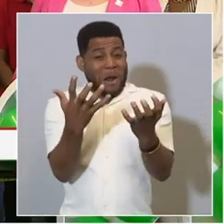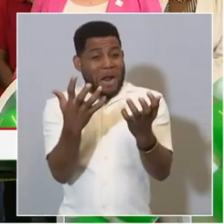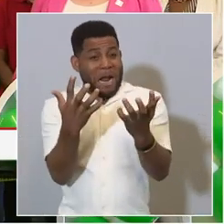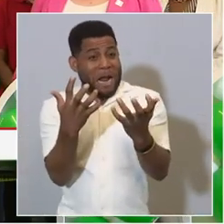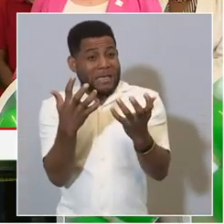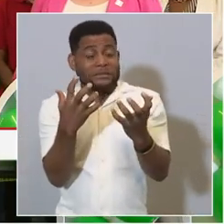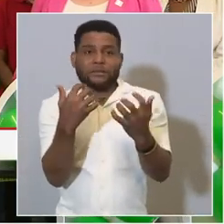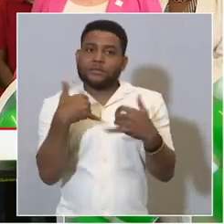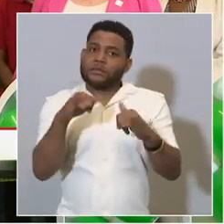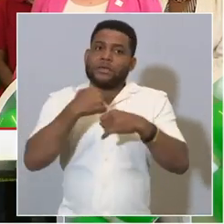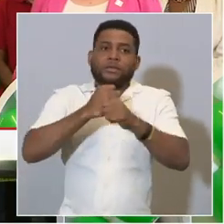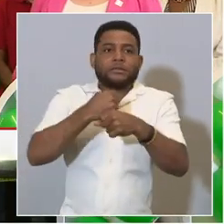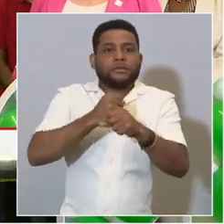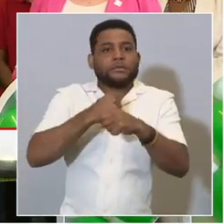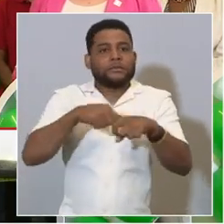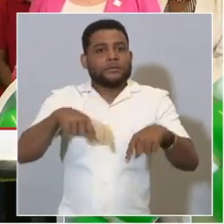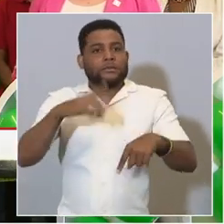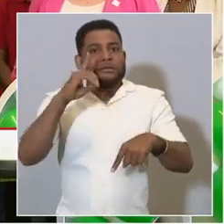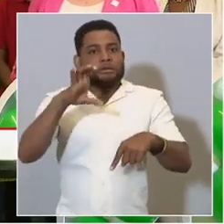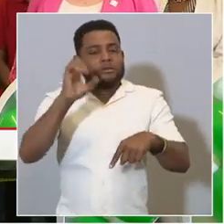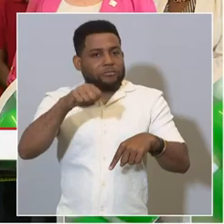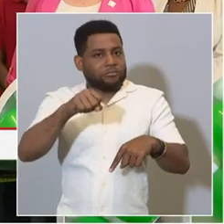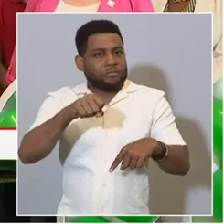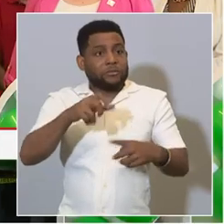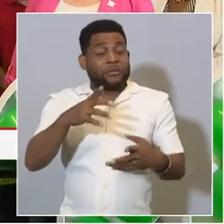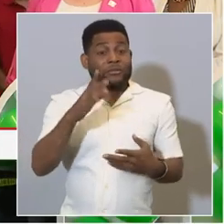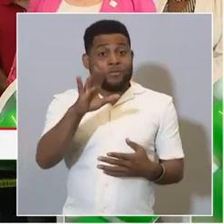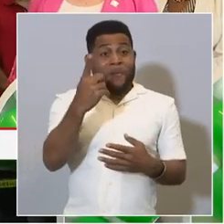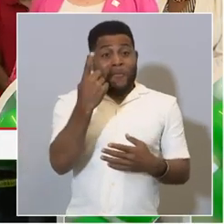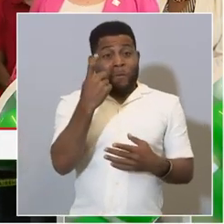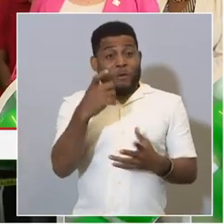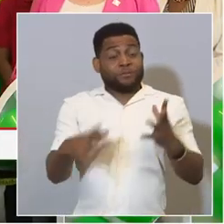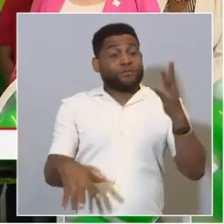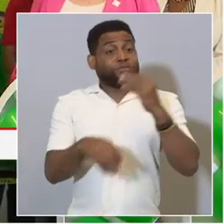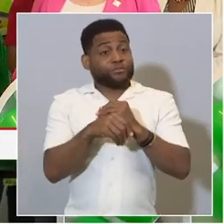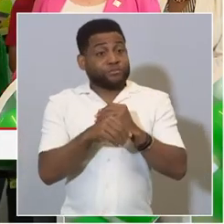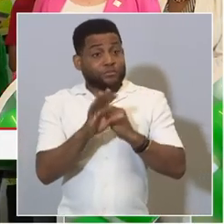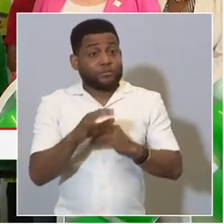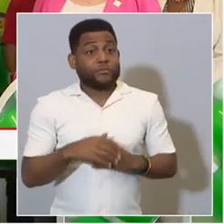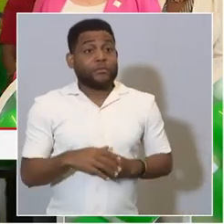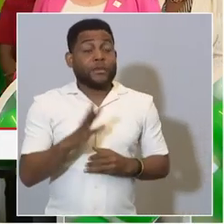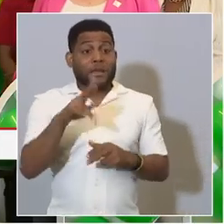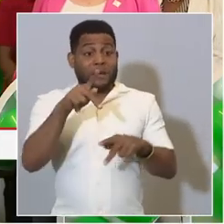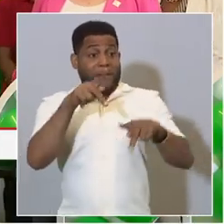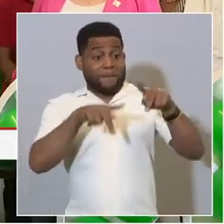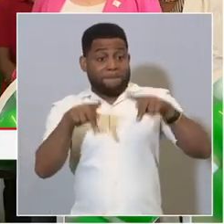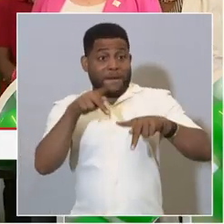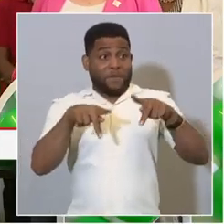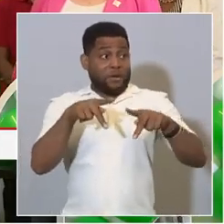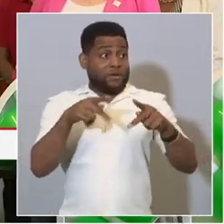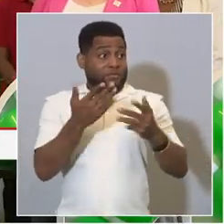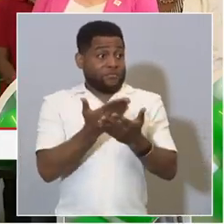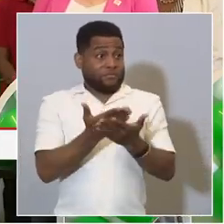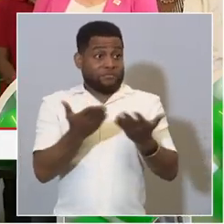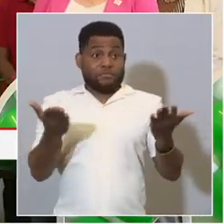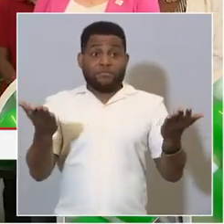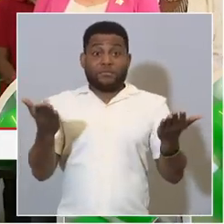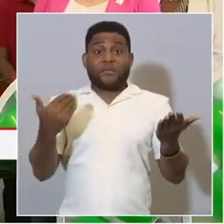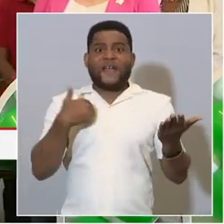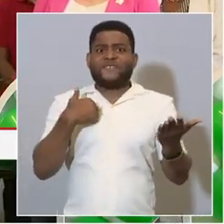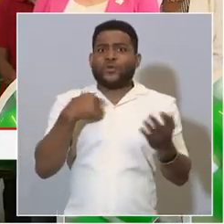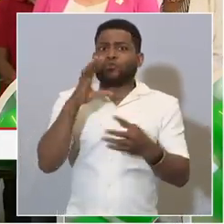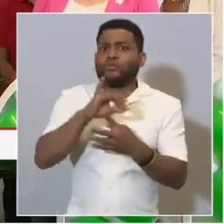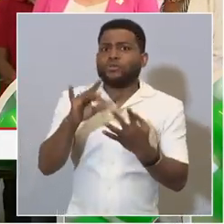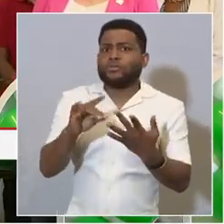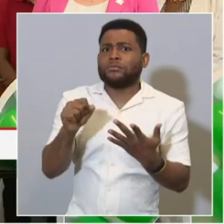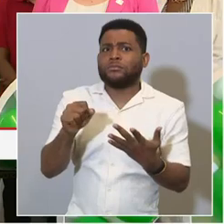deliver it in Washington, D.C. And here's the other thing that I know, that people, they have choices. They can move in a